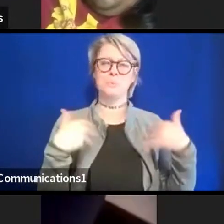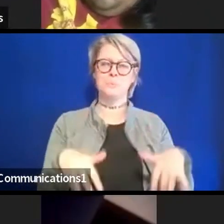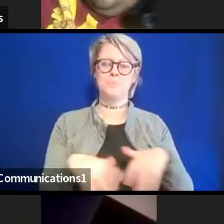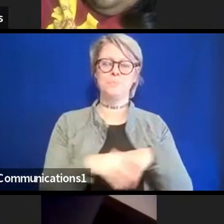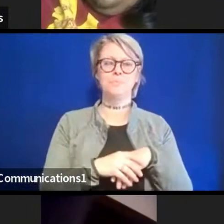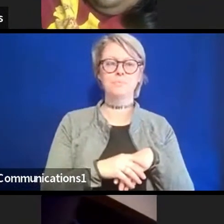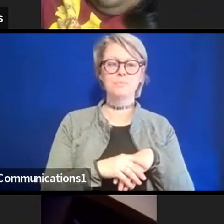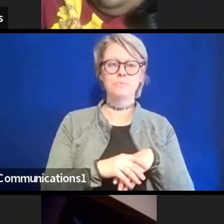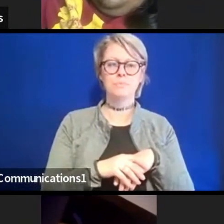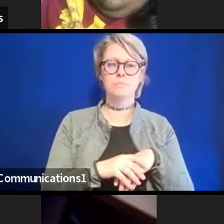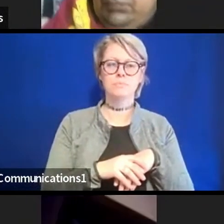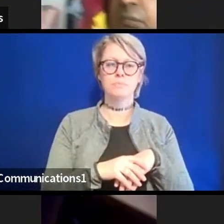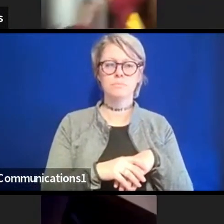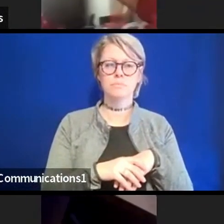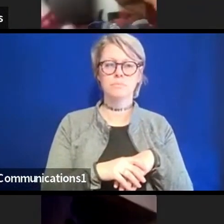Also,